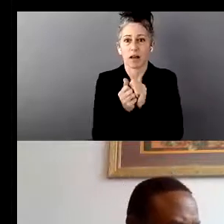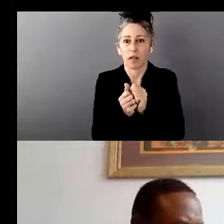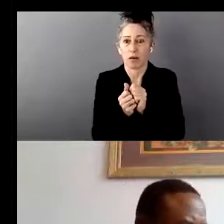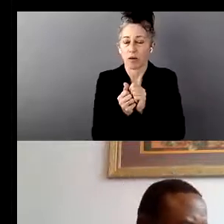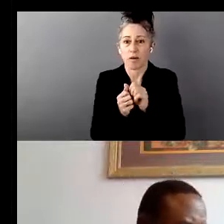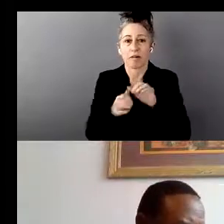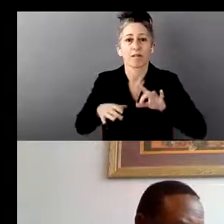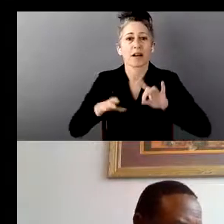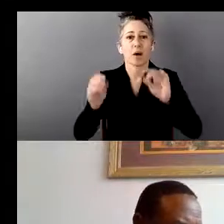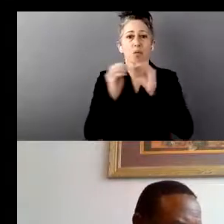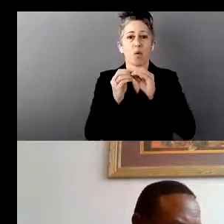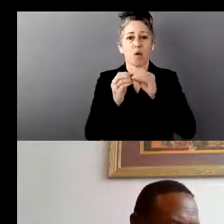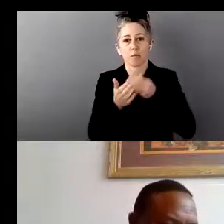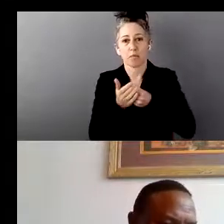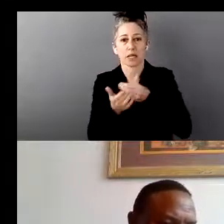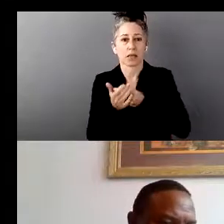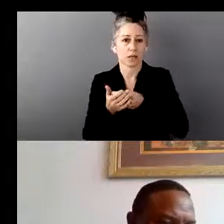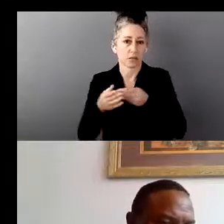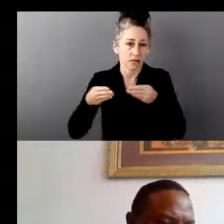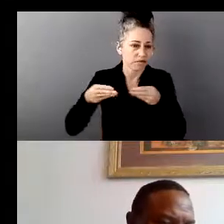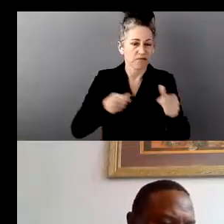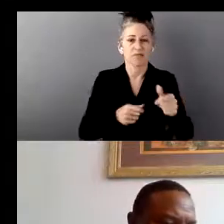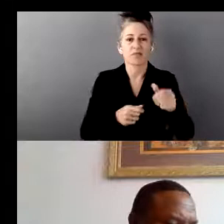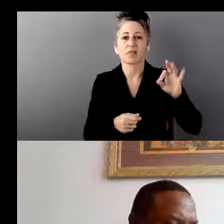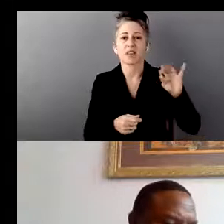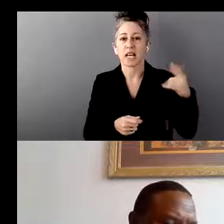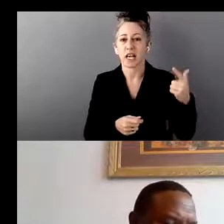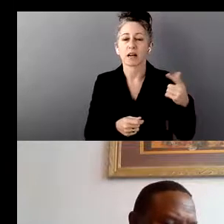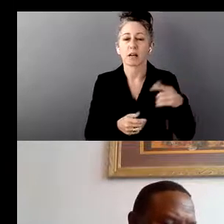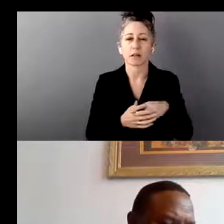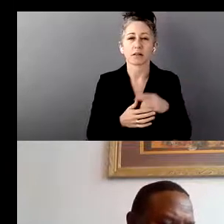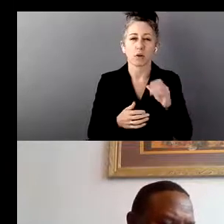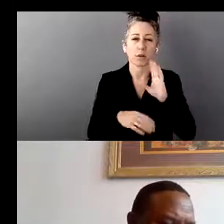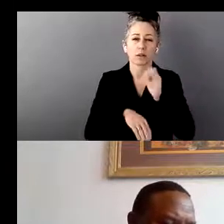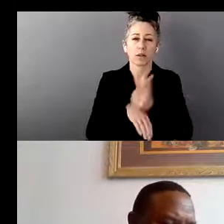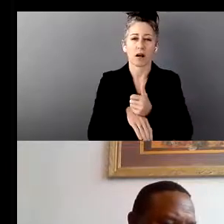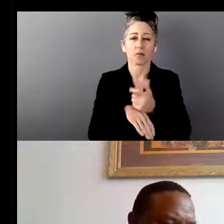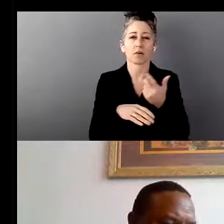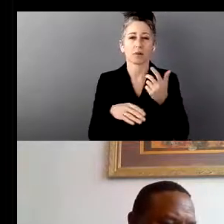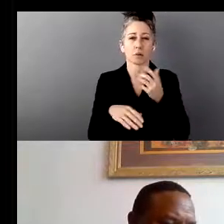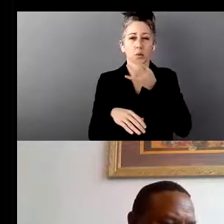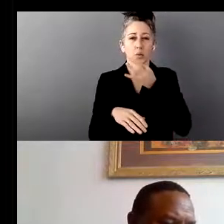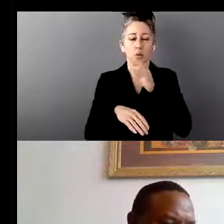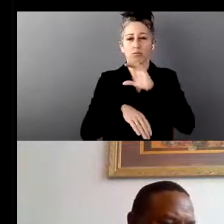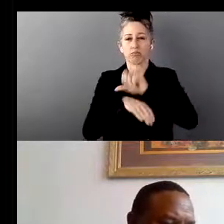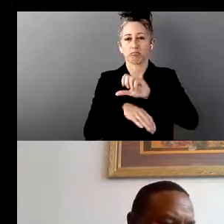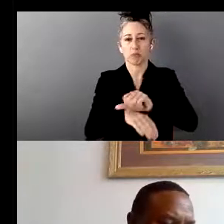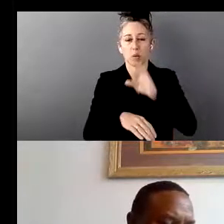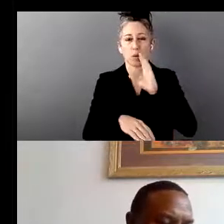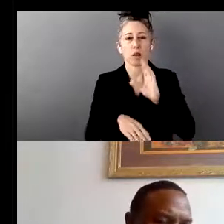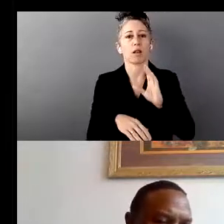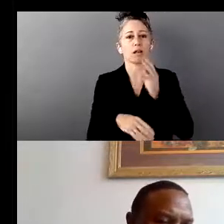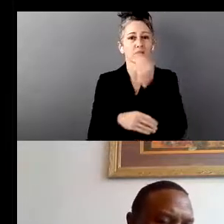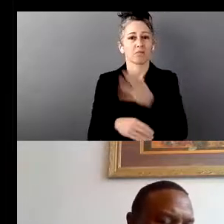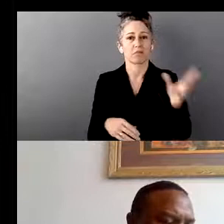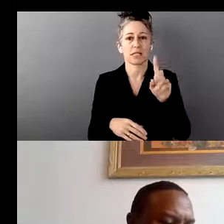that information out on our website and the dates of that particular activities. So we're looking forward to